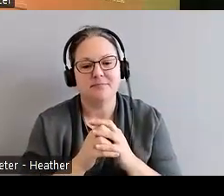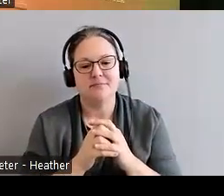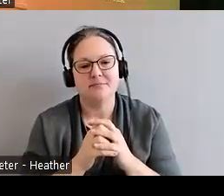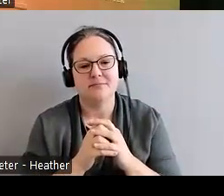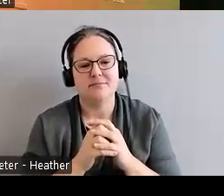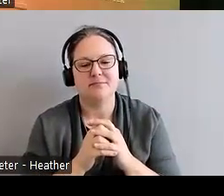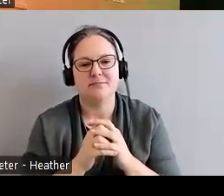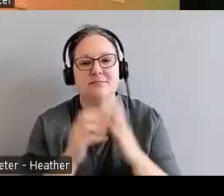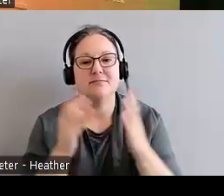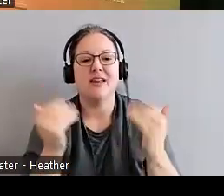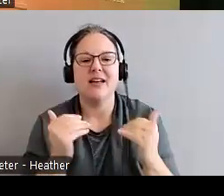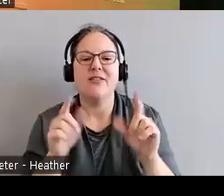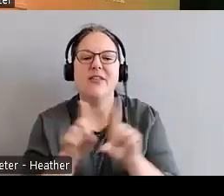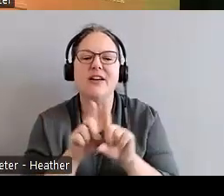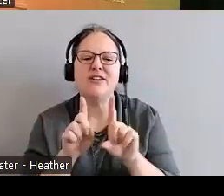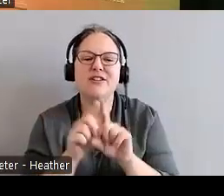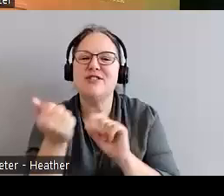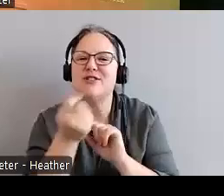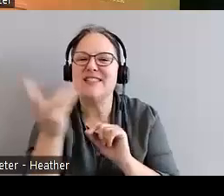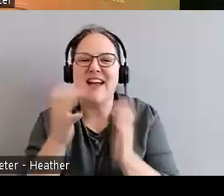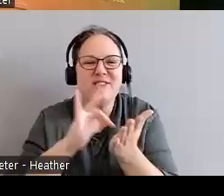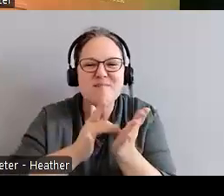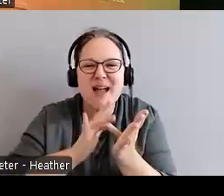of medical students and a lot of